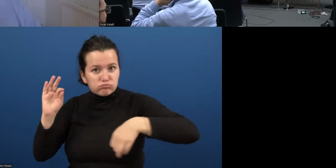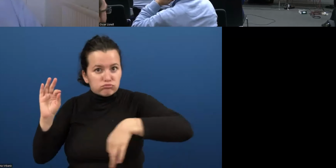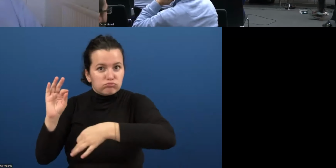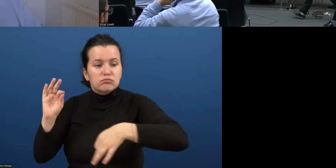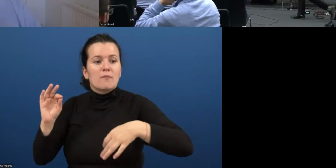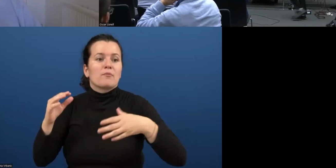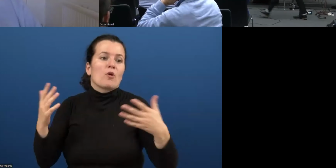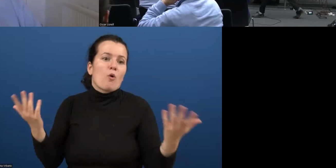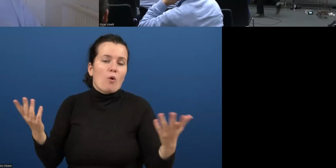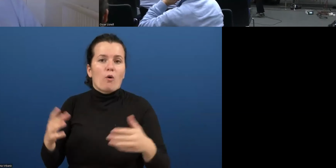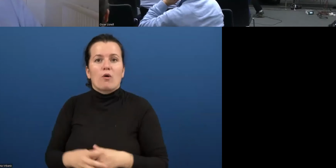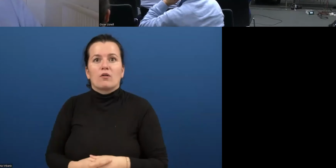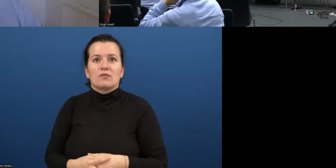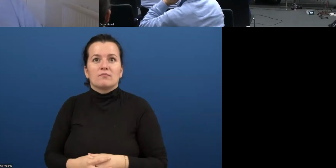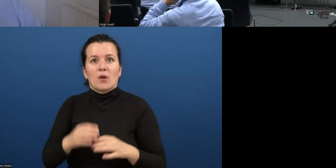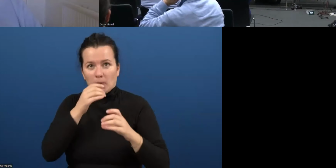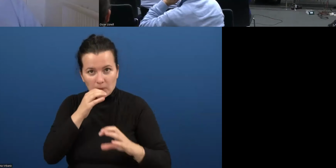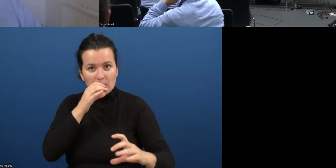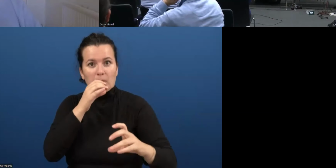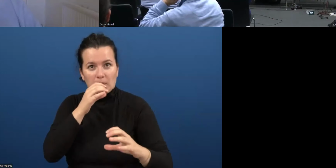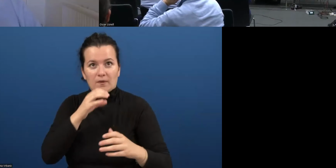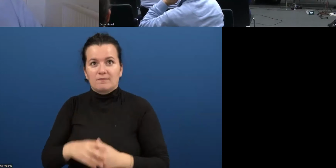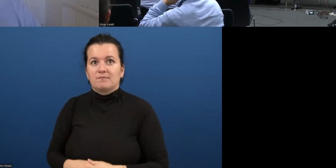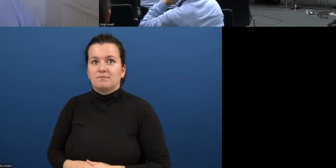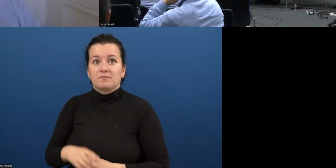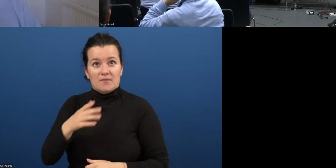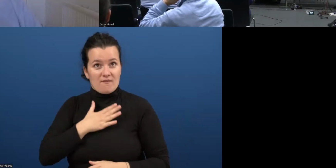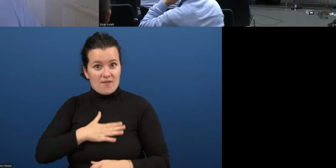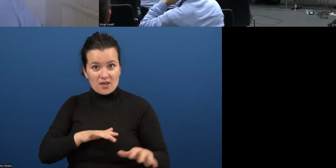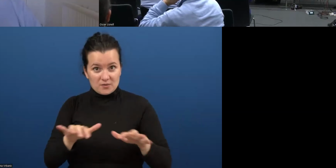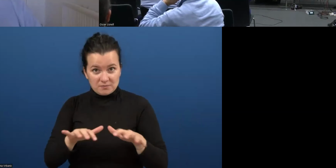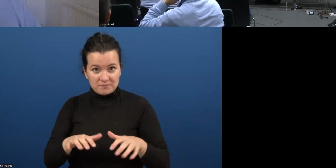No. I'm a pianist. You're a pianist, now you're a celloist.